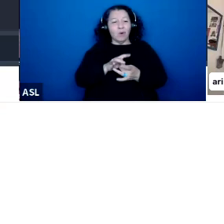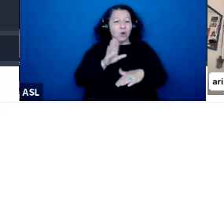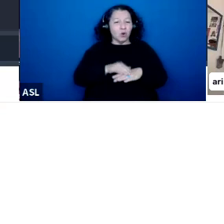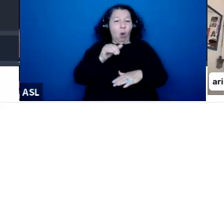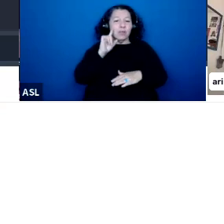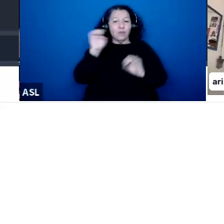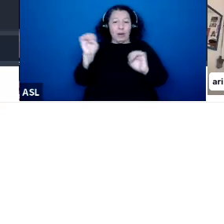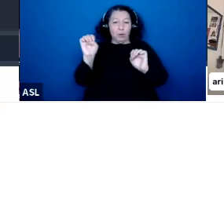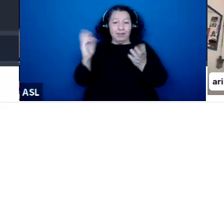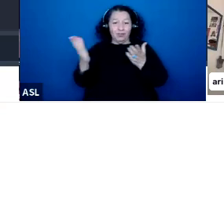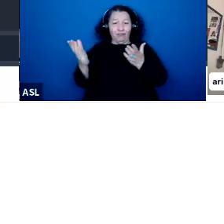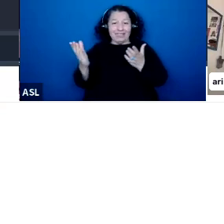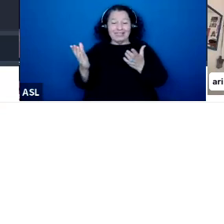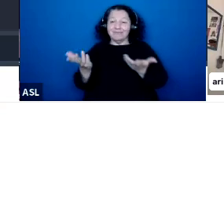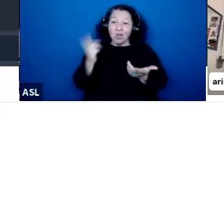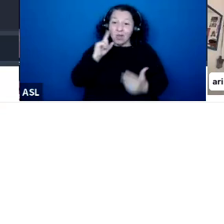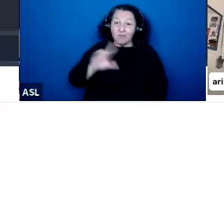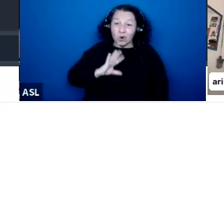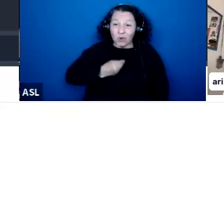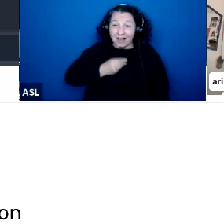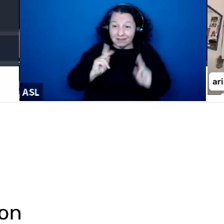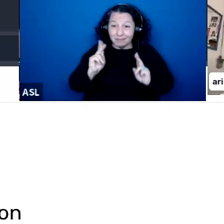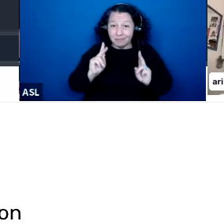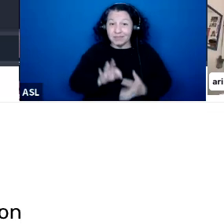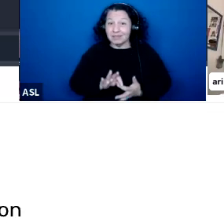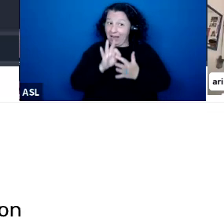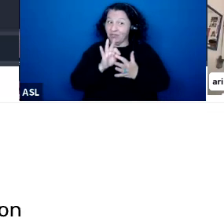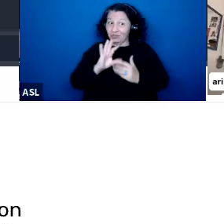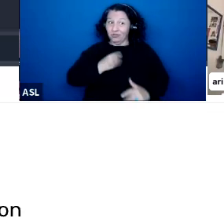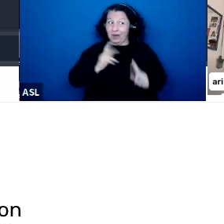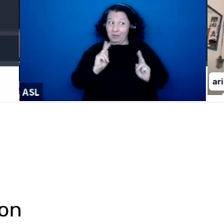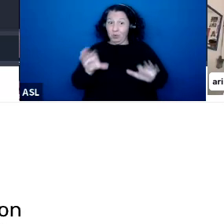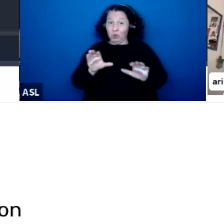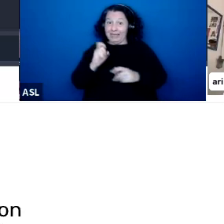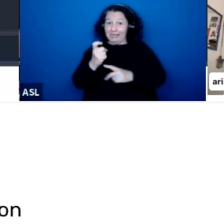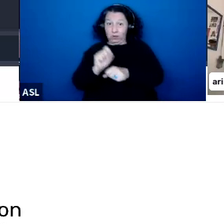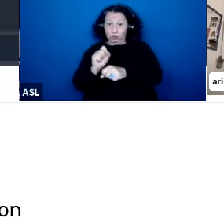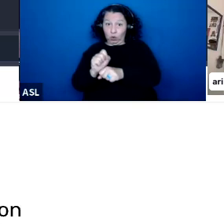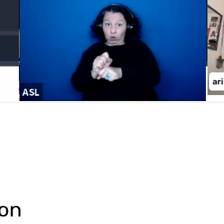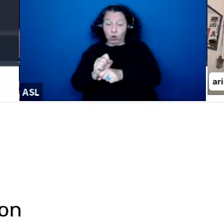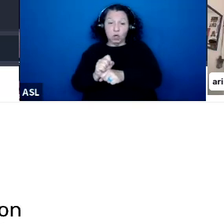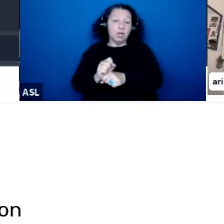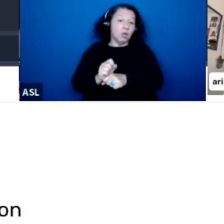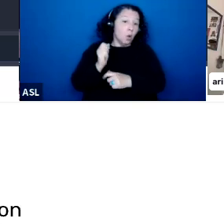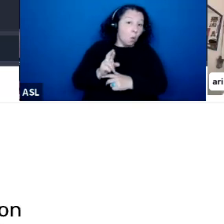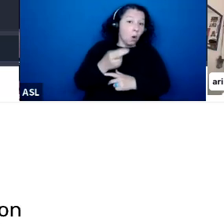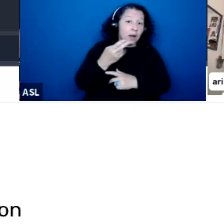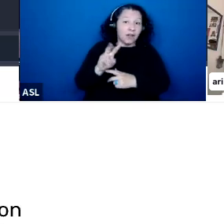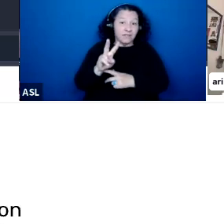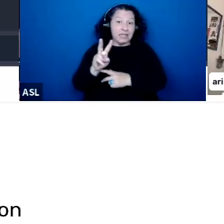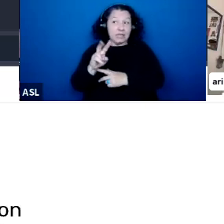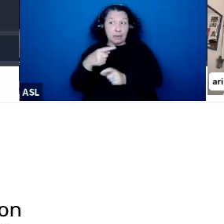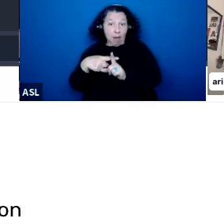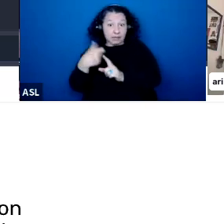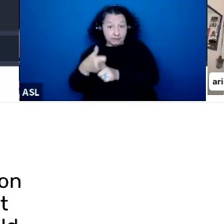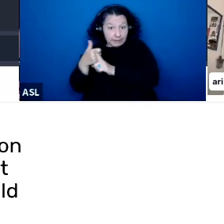a section about calling emergency services, which for trans people, especially trans people that do sex work or